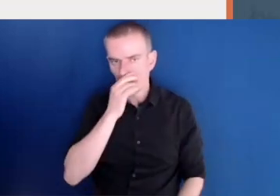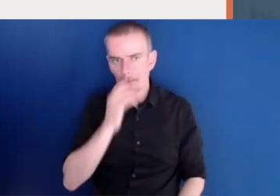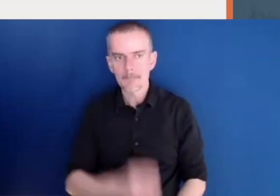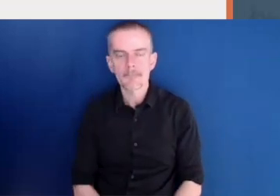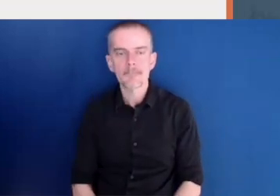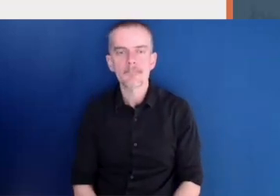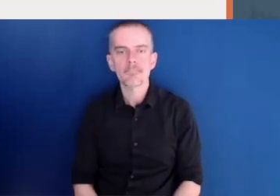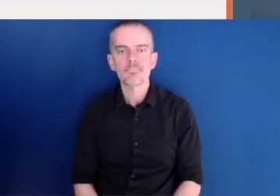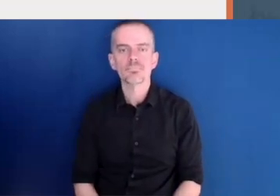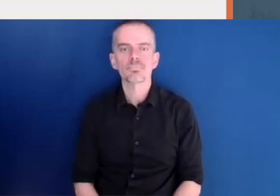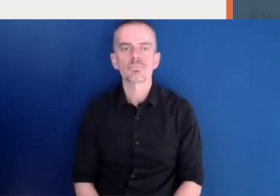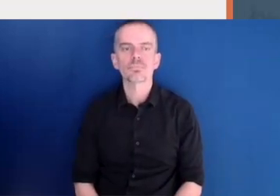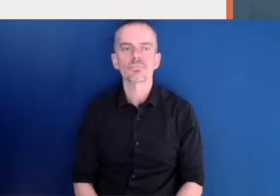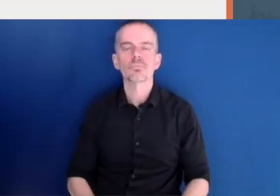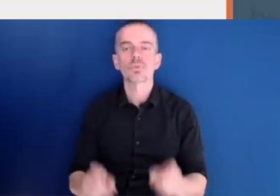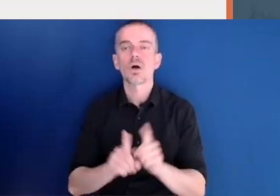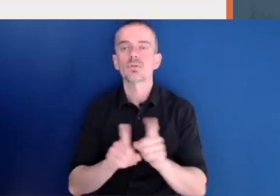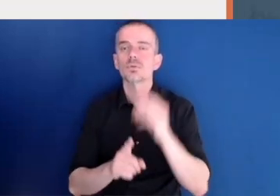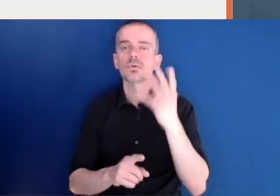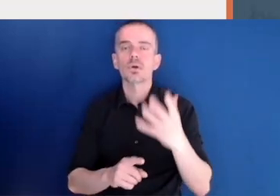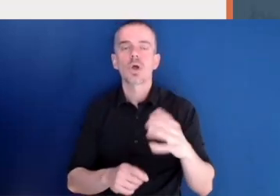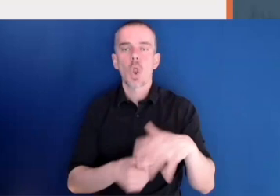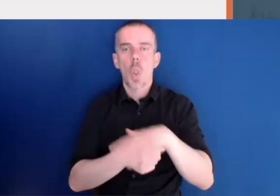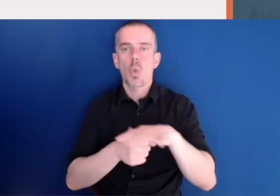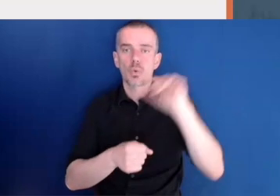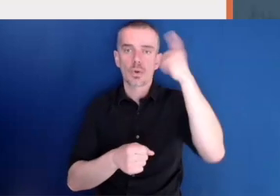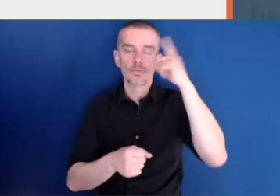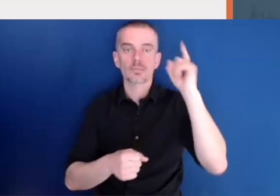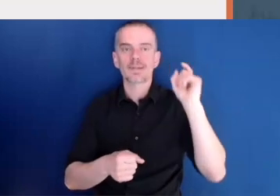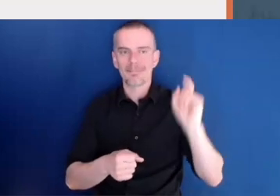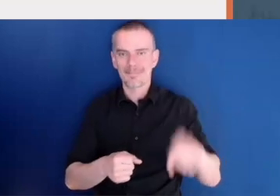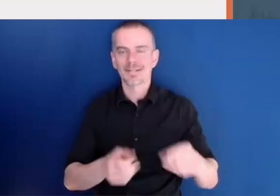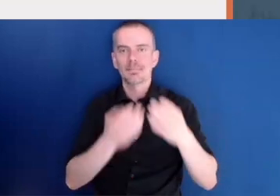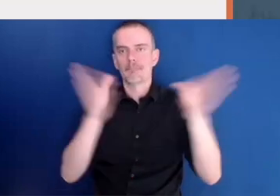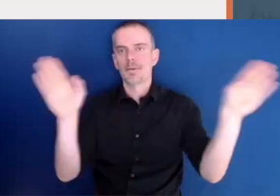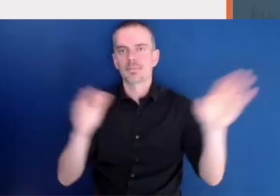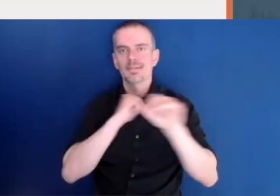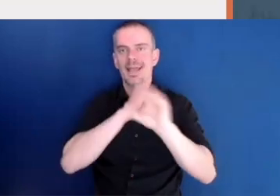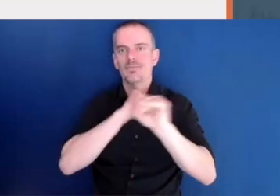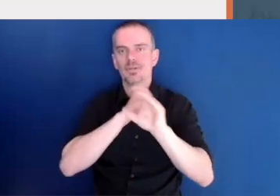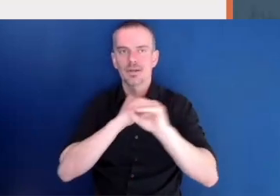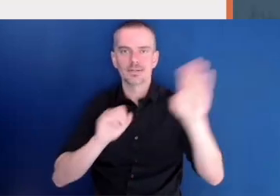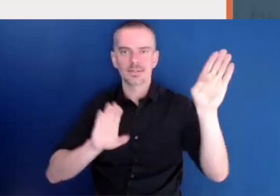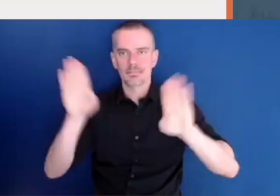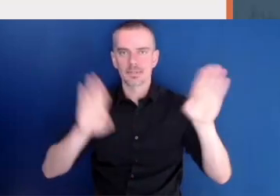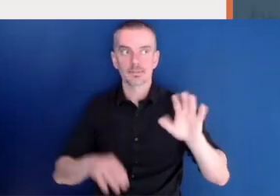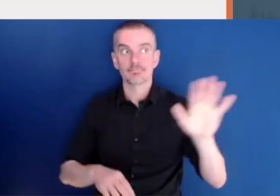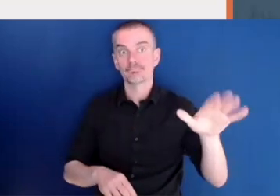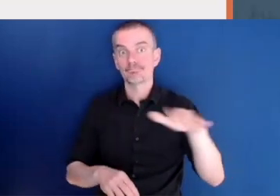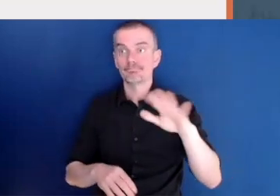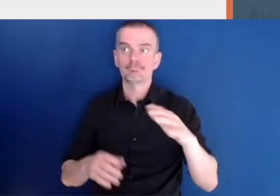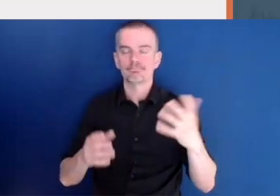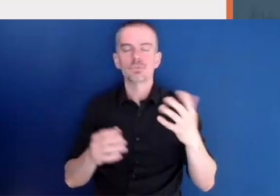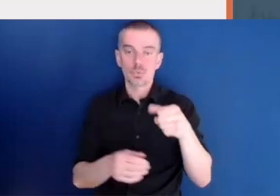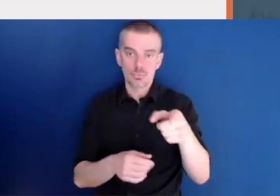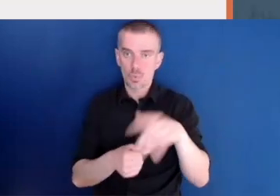And it's worth noting that local governments, they have to publicly advertise their invitations for bids. So if